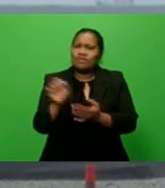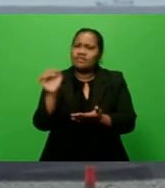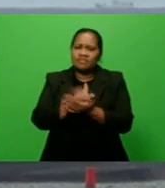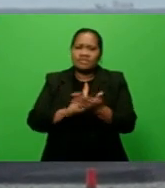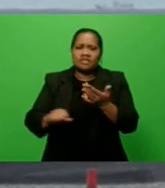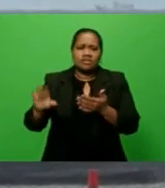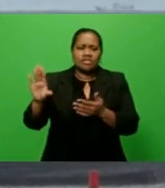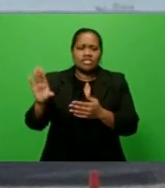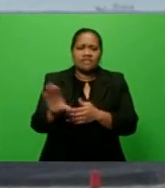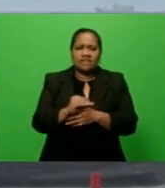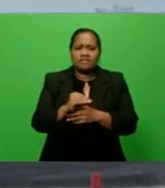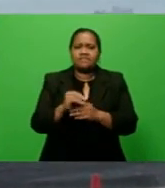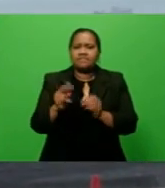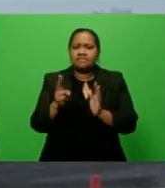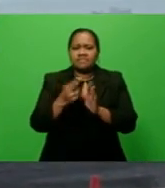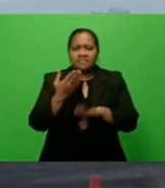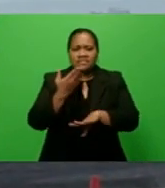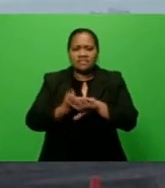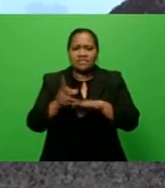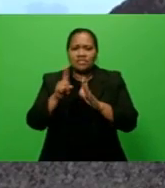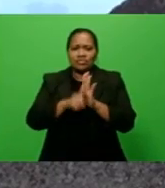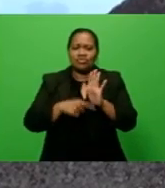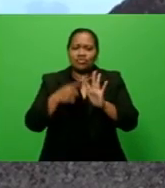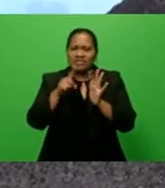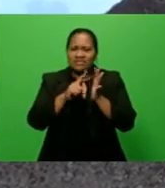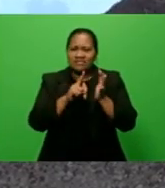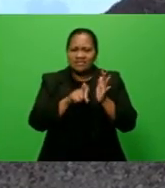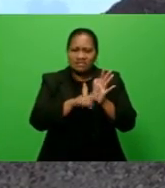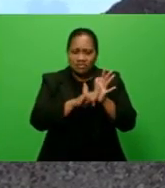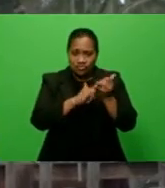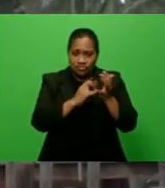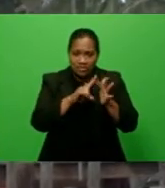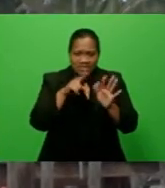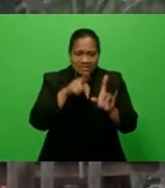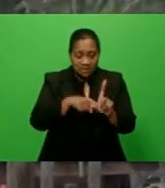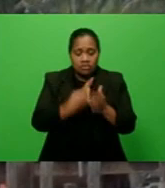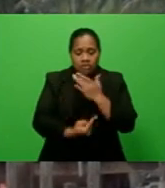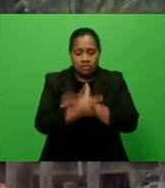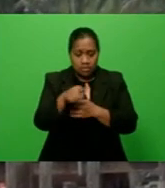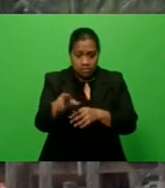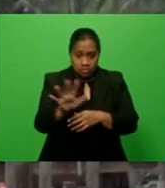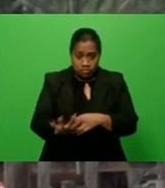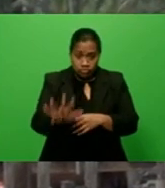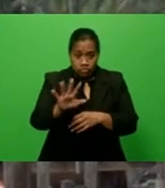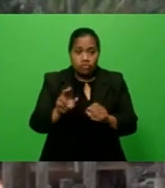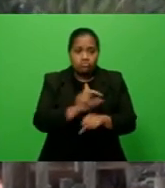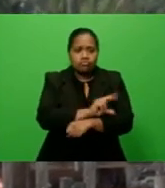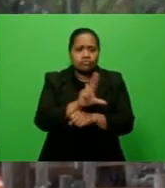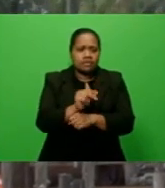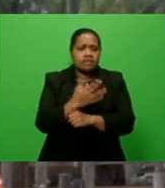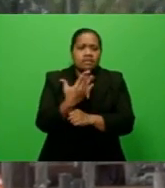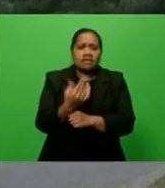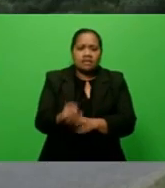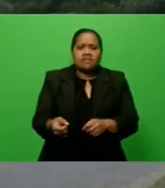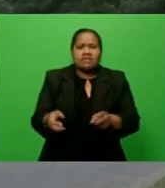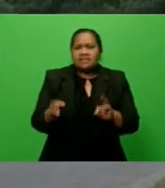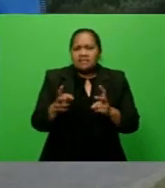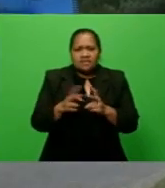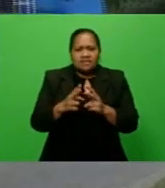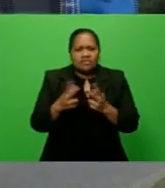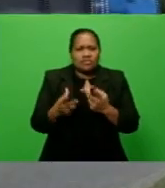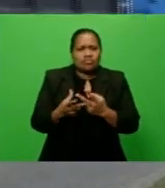worth $2.5 million. Moore says those bridges are double width, extra heavy-duty steel and will